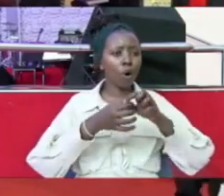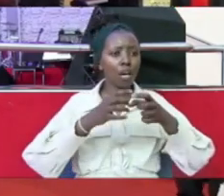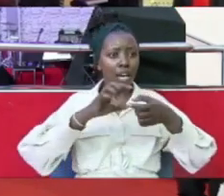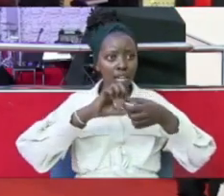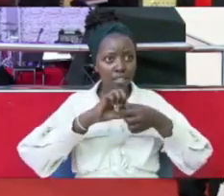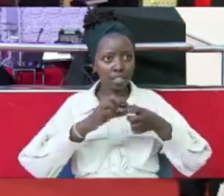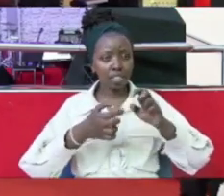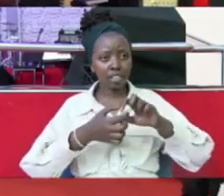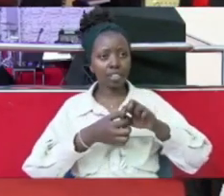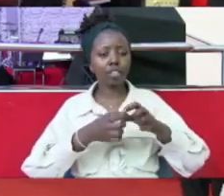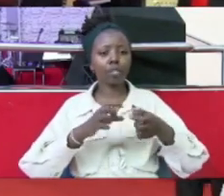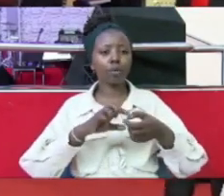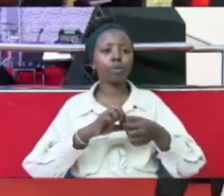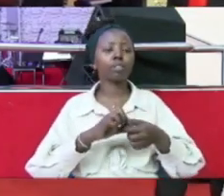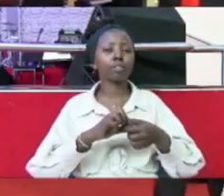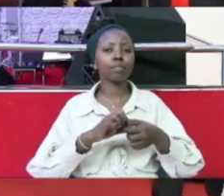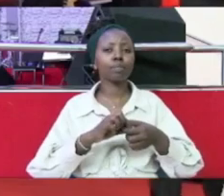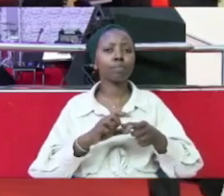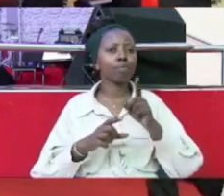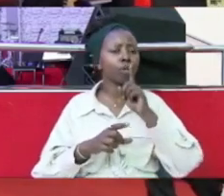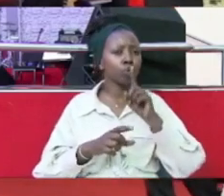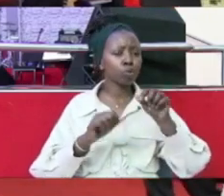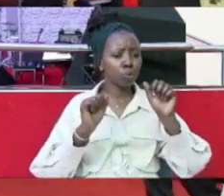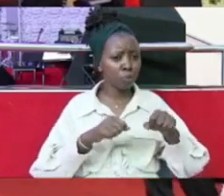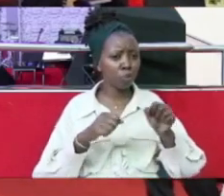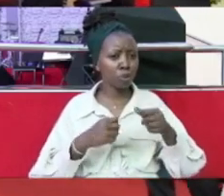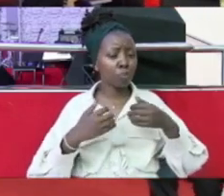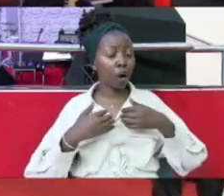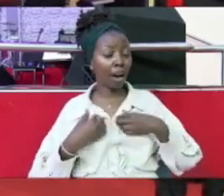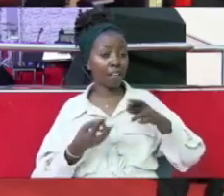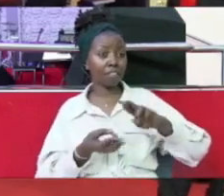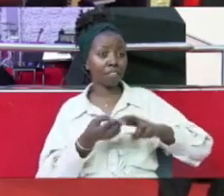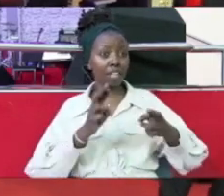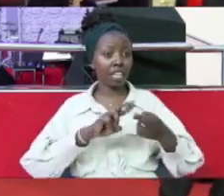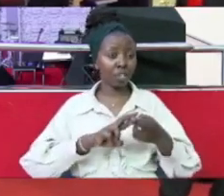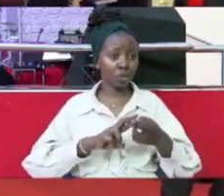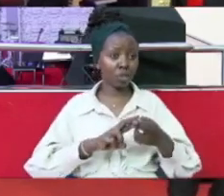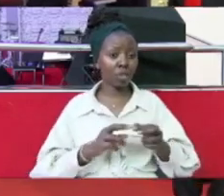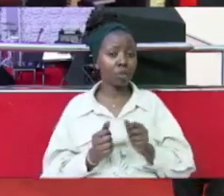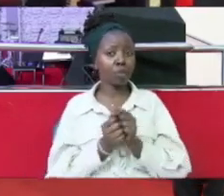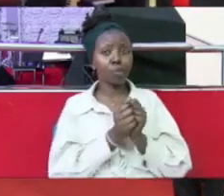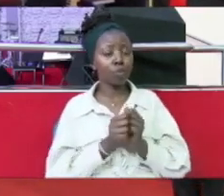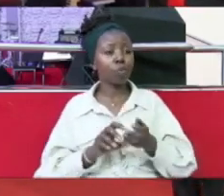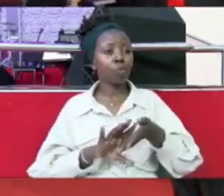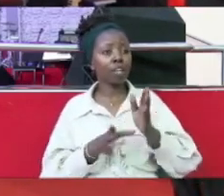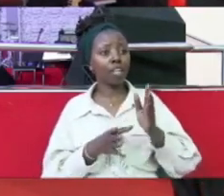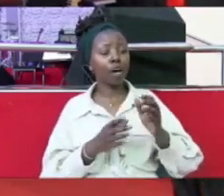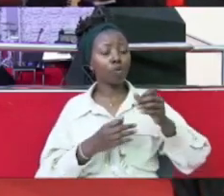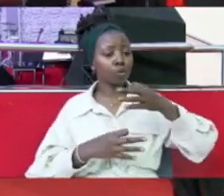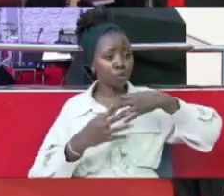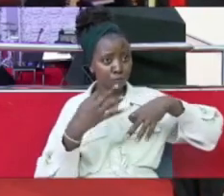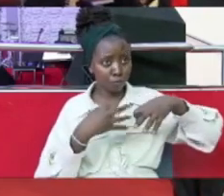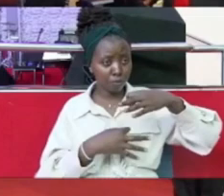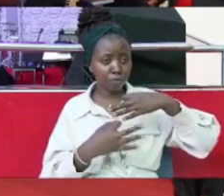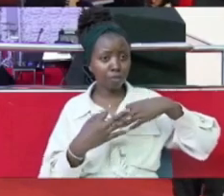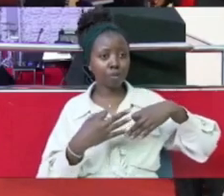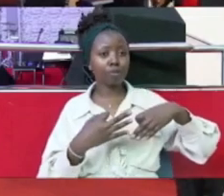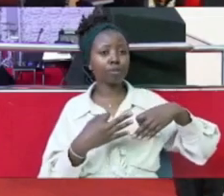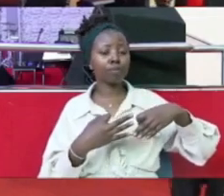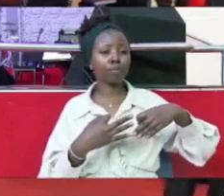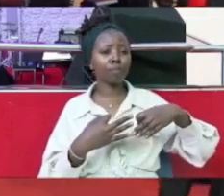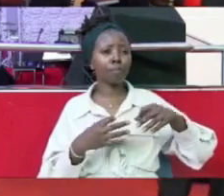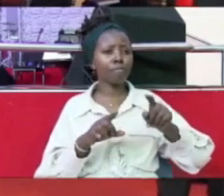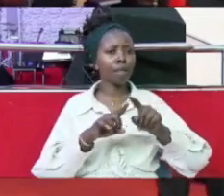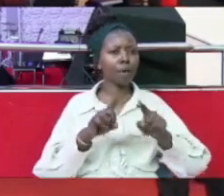Ambayo inatuunganisha. So it's possible to have relationship without fellowship. Kwa hivyo inawezekana tuwe na uhusiano bila ushirika.